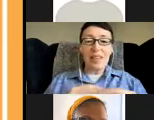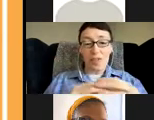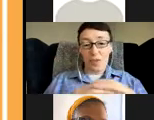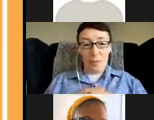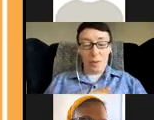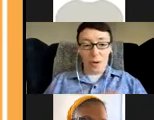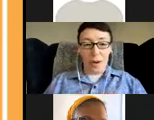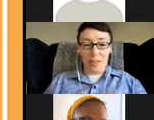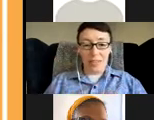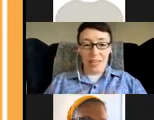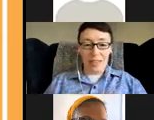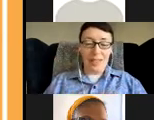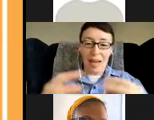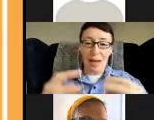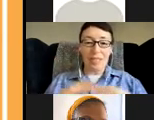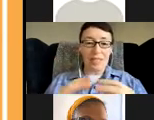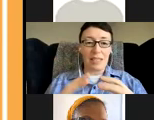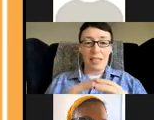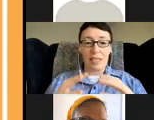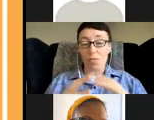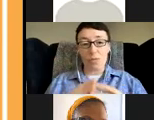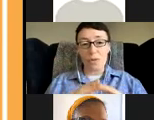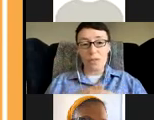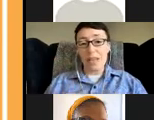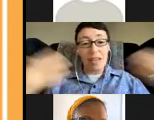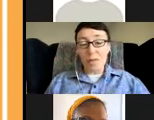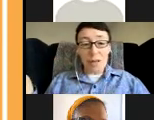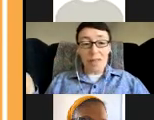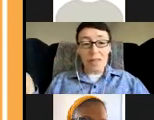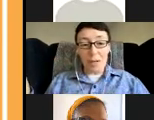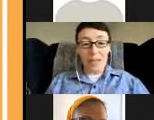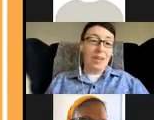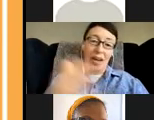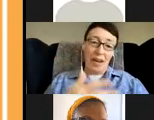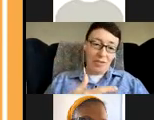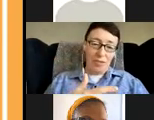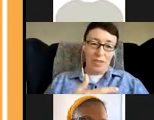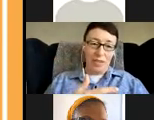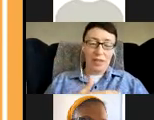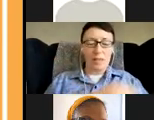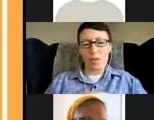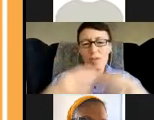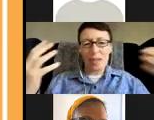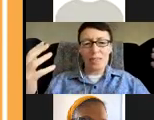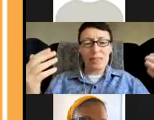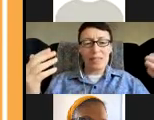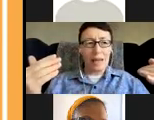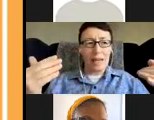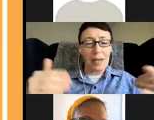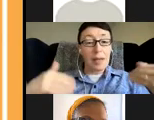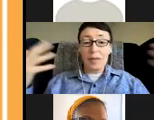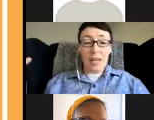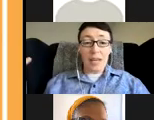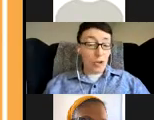in this grant program to states, CAPTA sets these rules. If you want this money, you have to do these things, which is basically